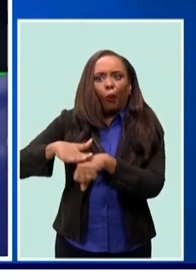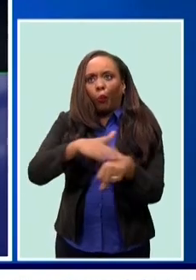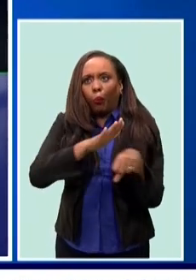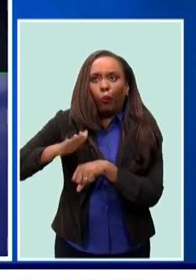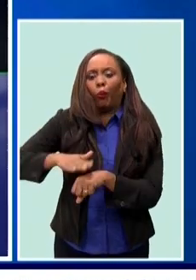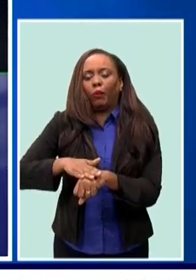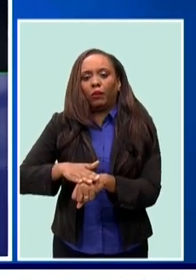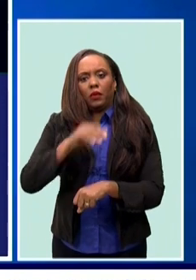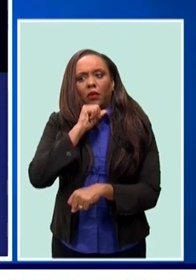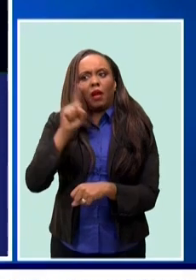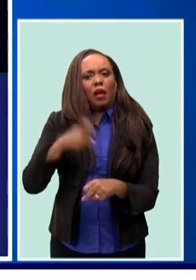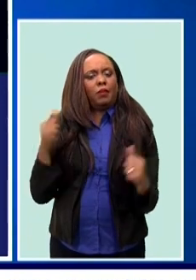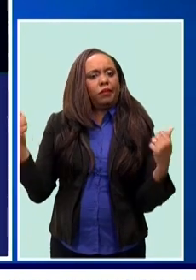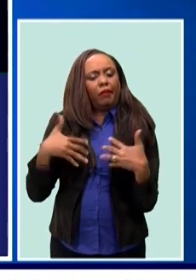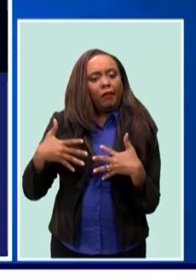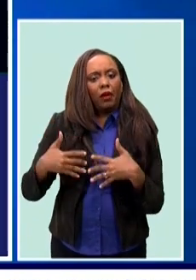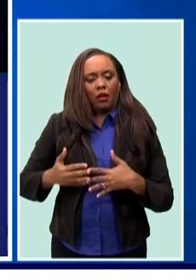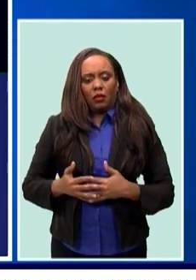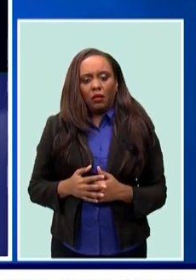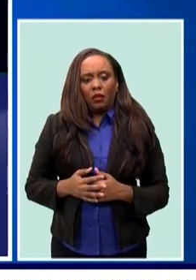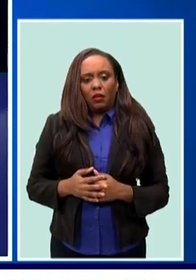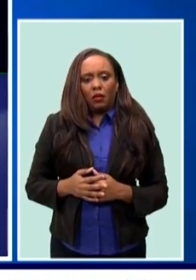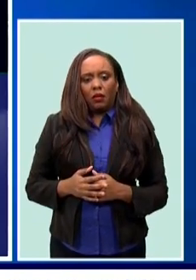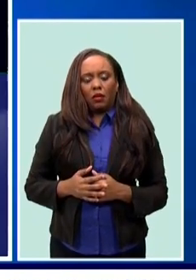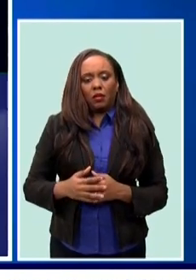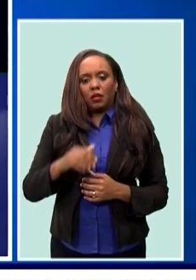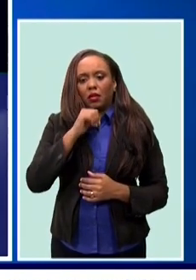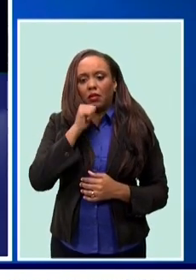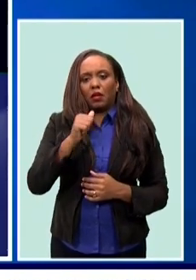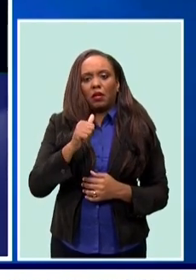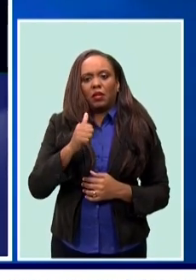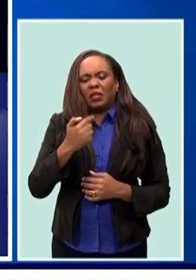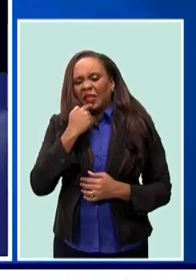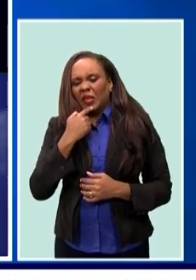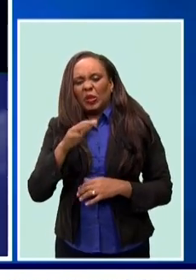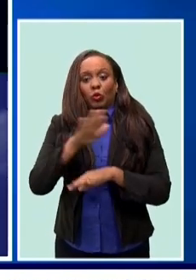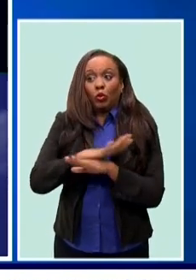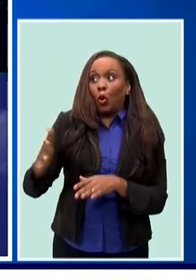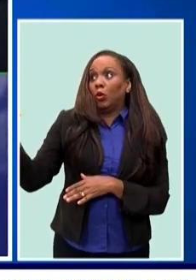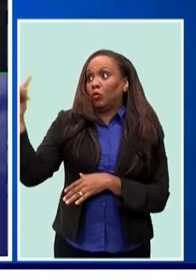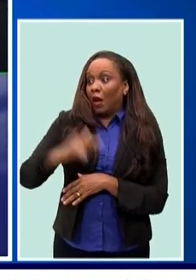to fear from it. It is not an advisory against travel to Barbados.